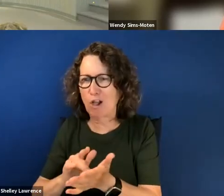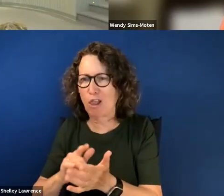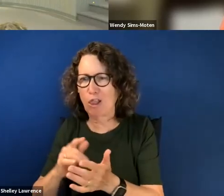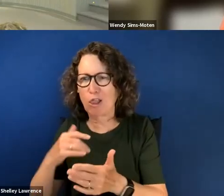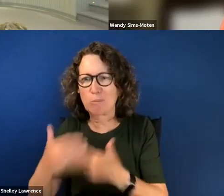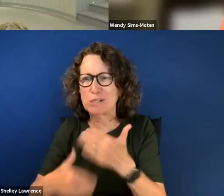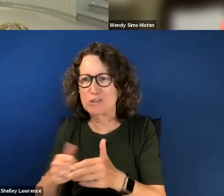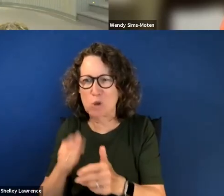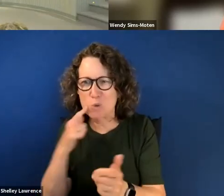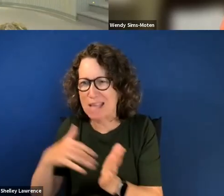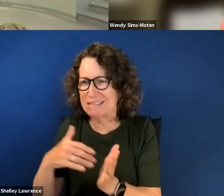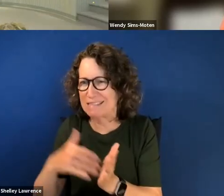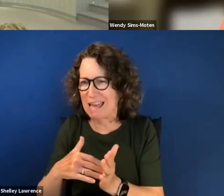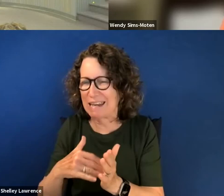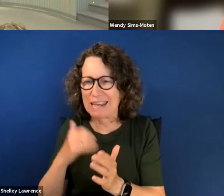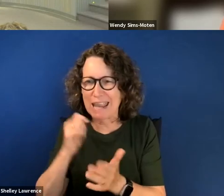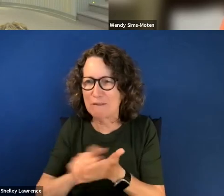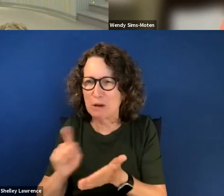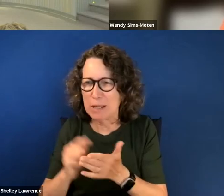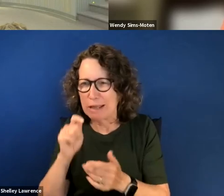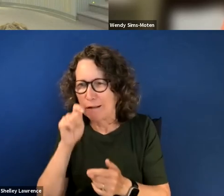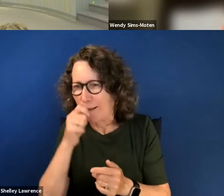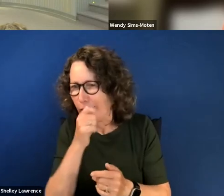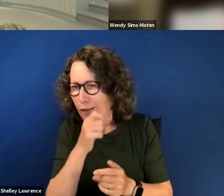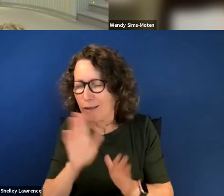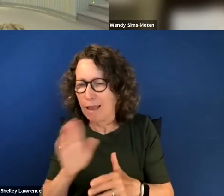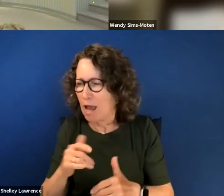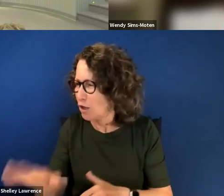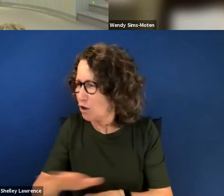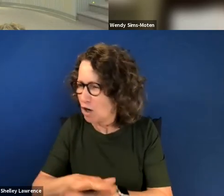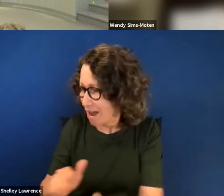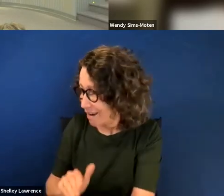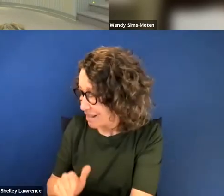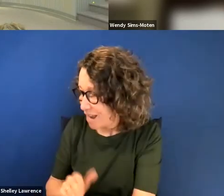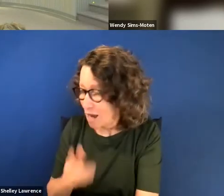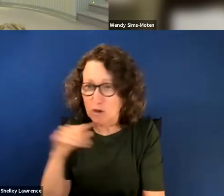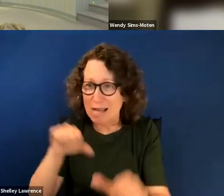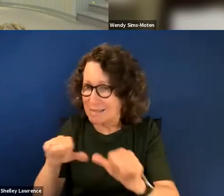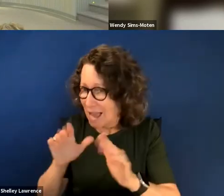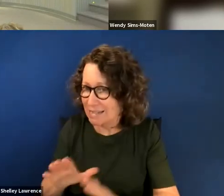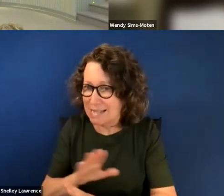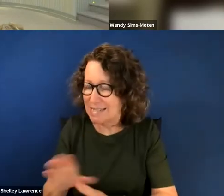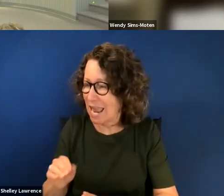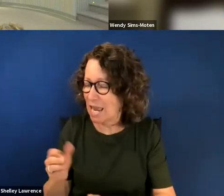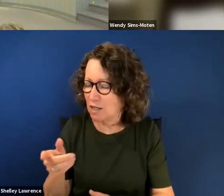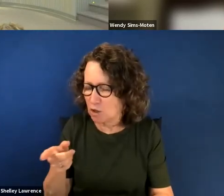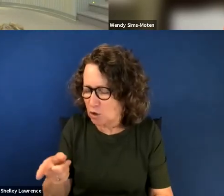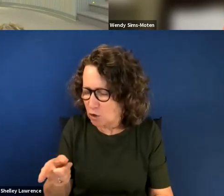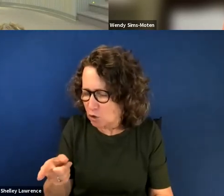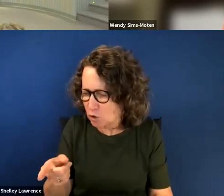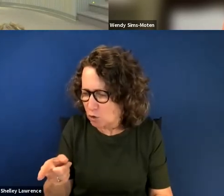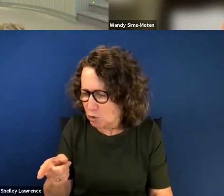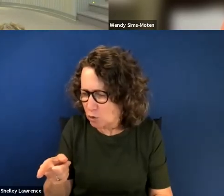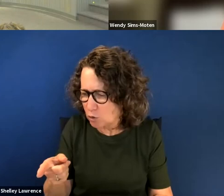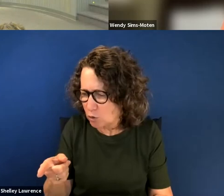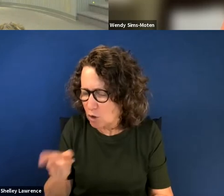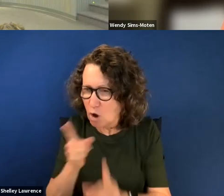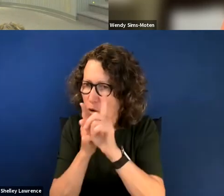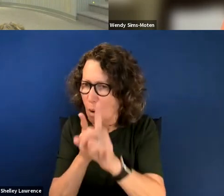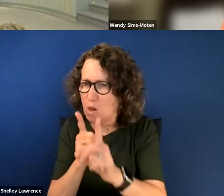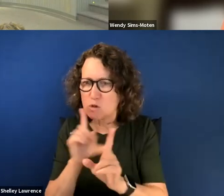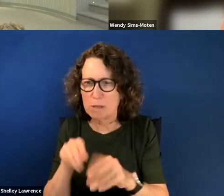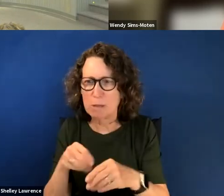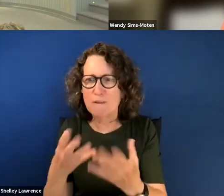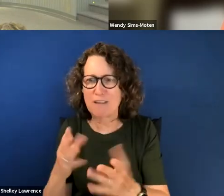can study." And I also want to remind you, you are not a doctor, a scientist, and your main goal should be